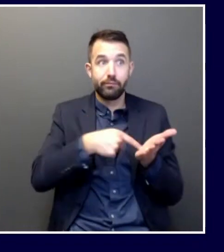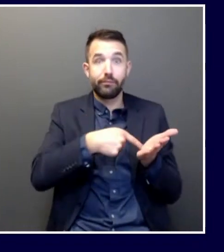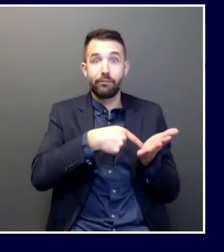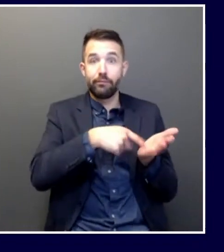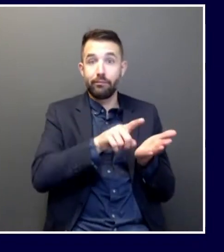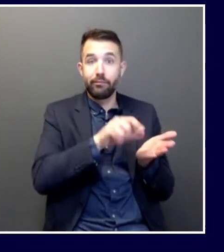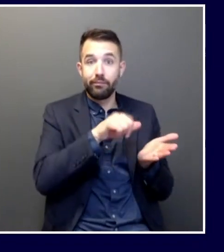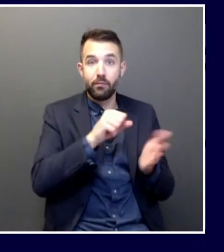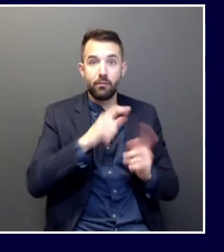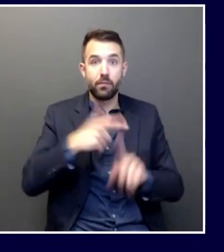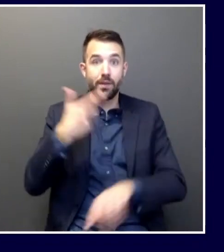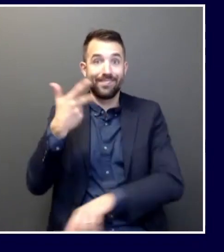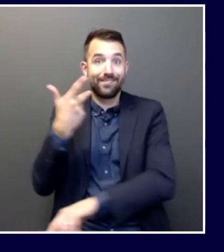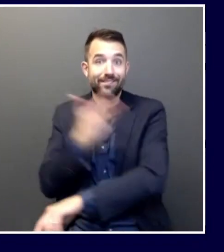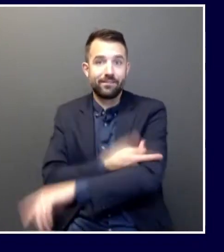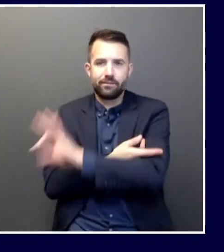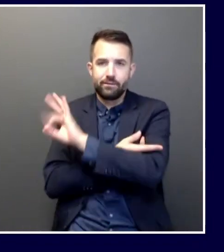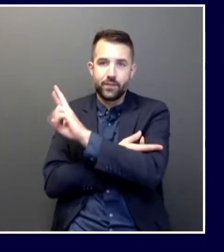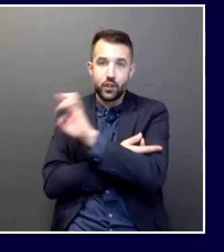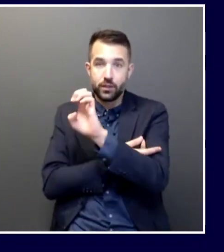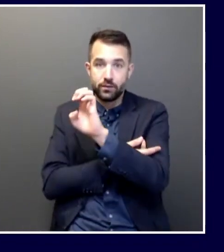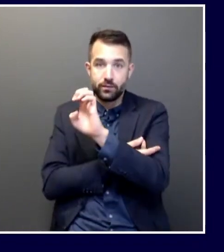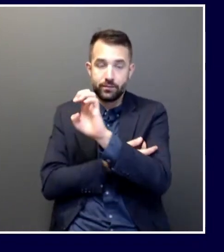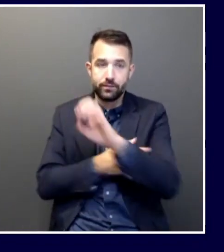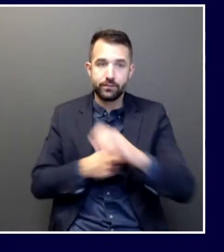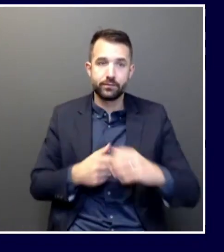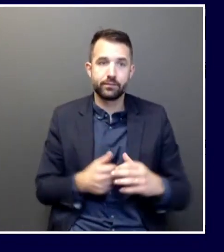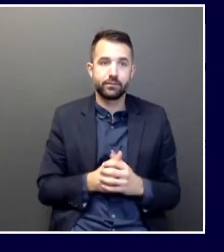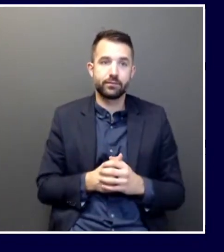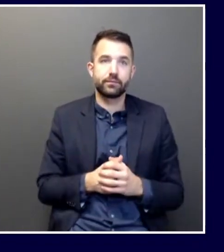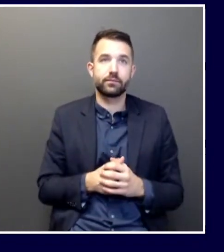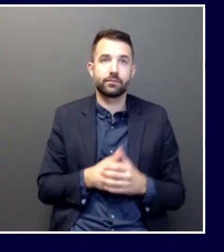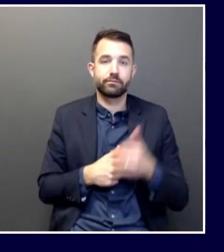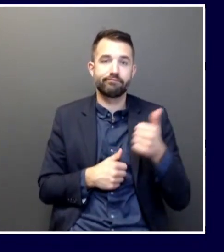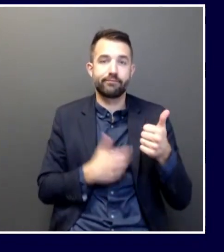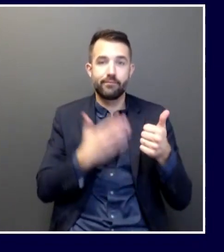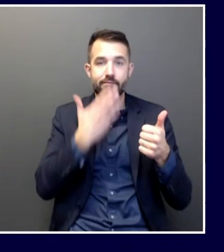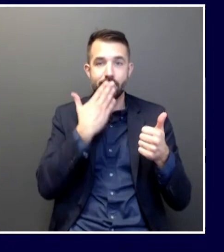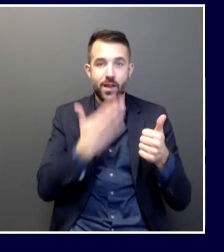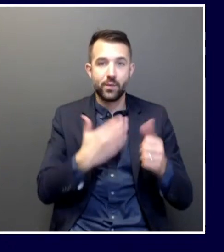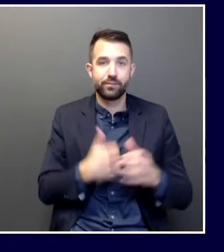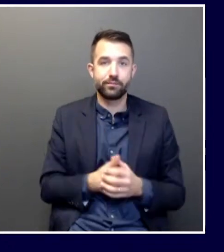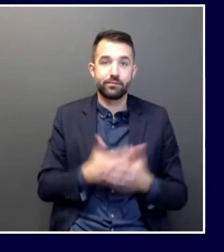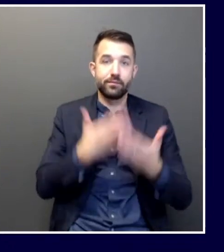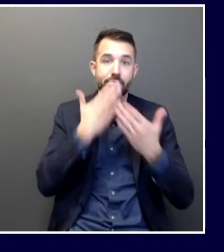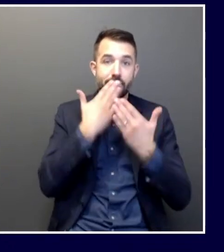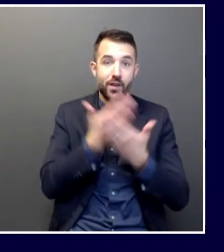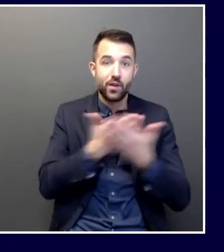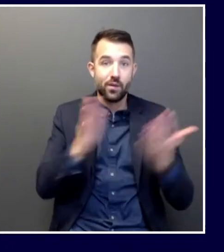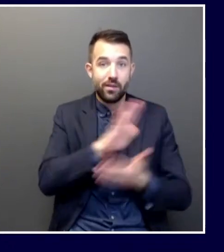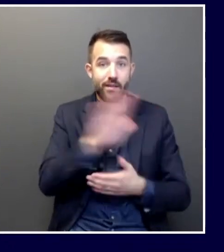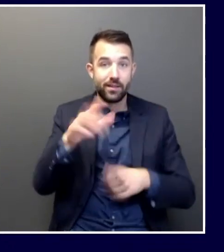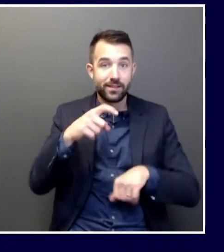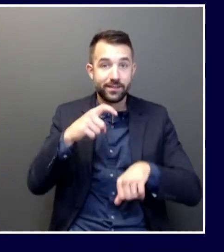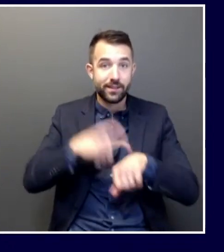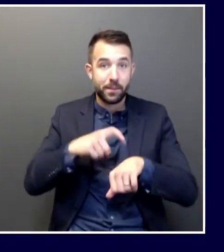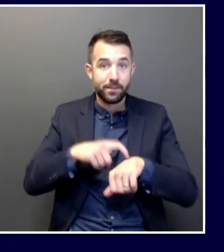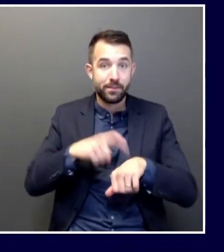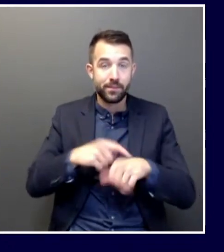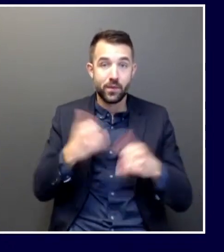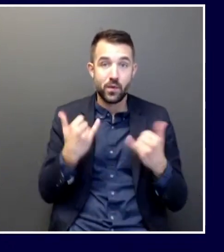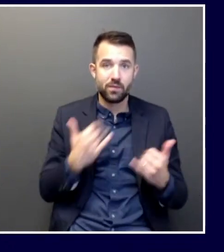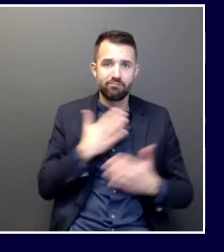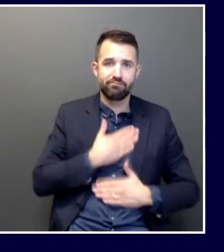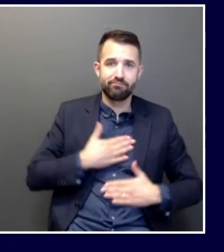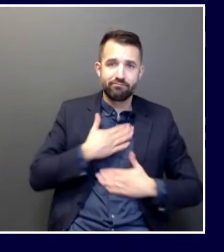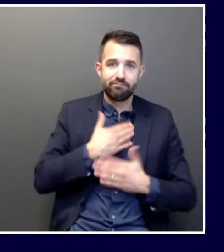people without the financial barrier. Great, thanks, Commissioner. And thanks everyone for taking some time out of your afternoon. Very much appreciate it. We